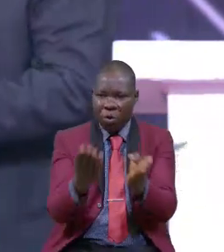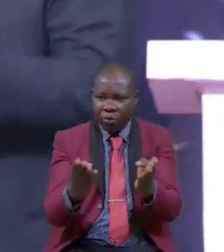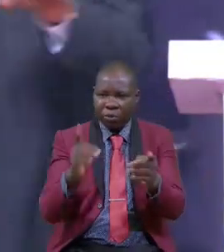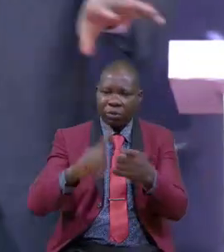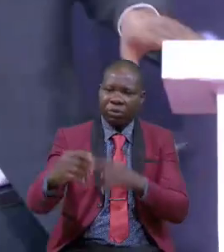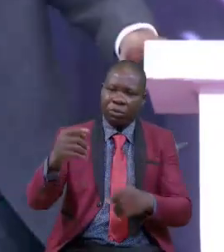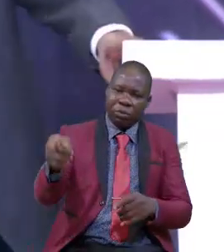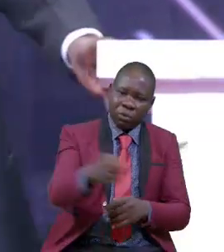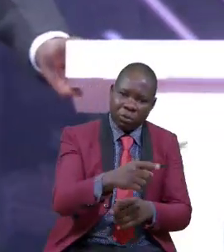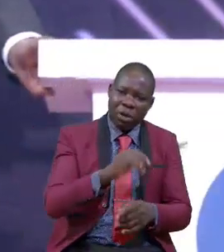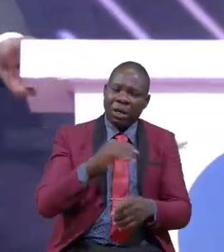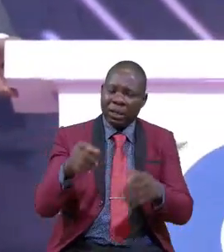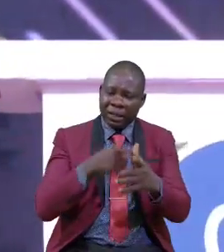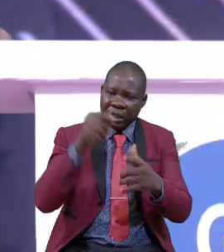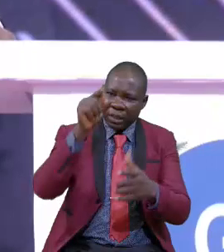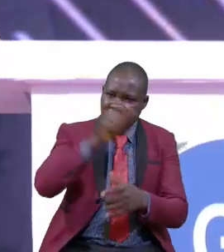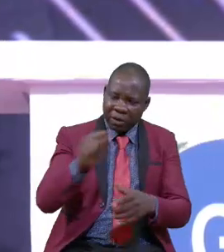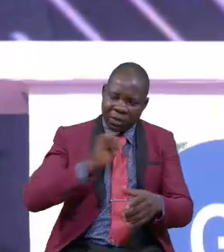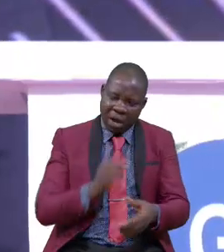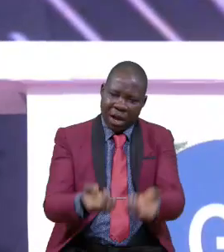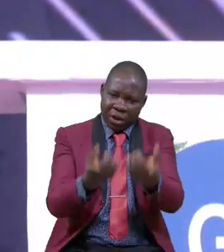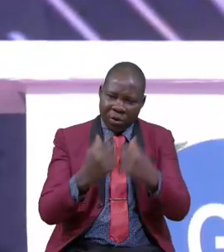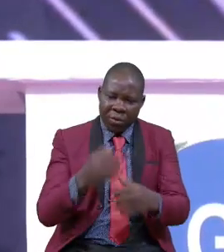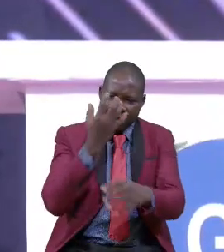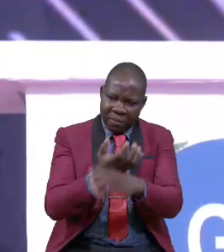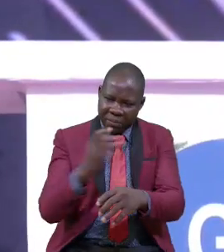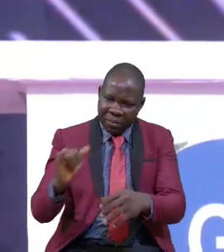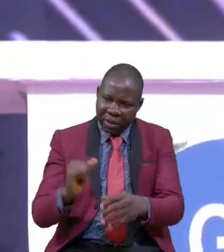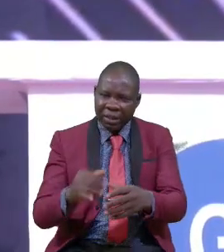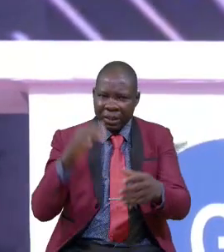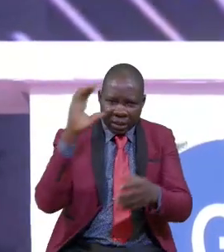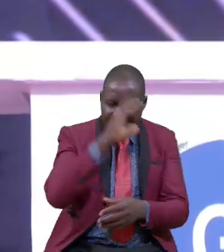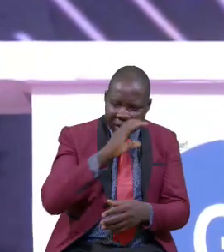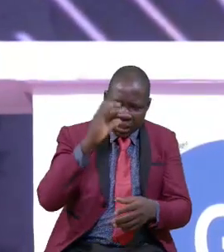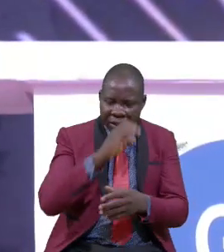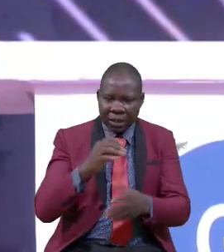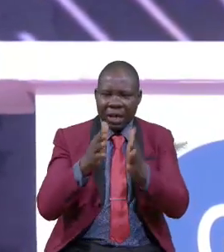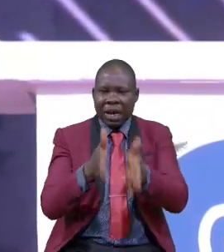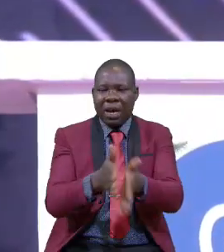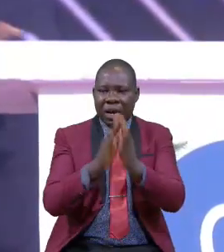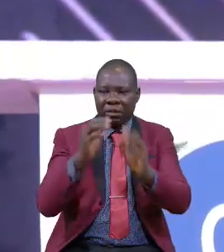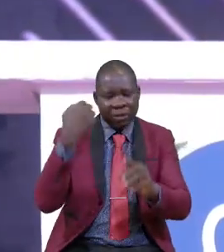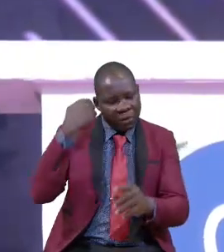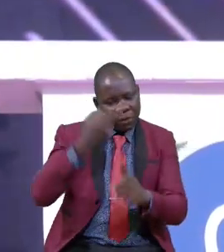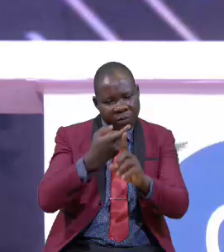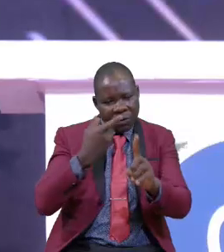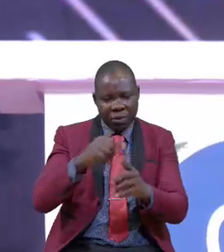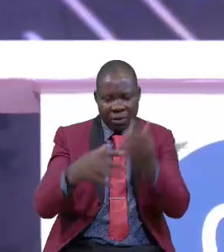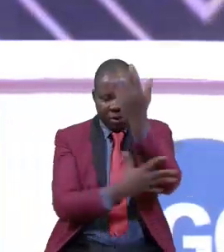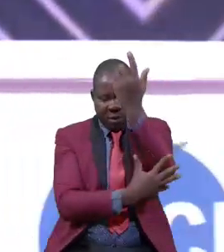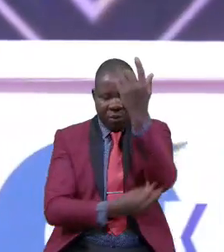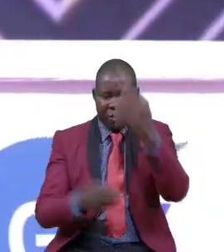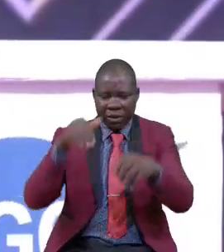come demanding with the poverty in my soul, in my spirit. In